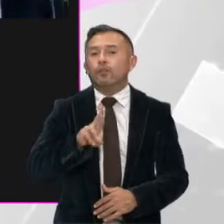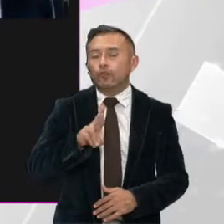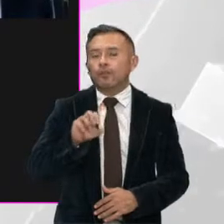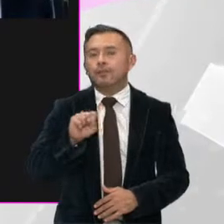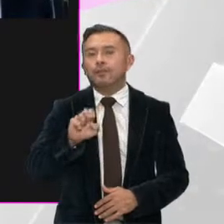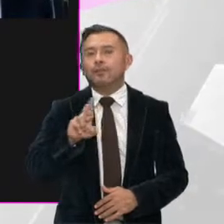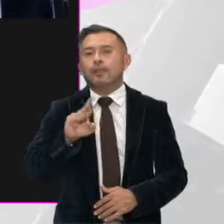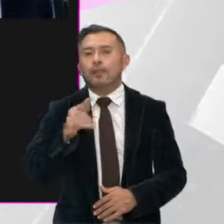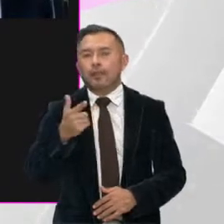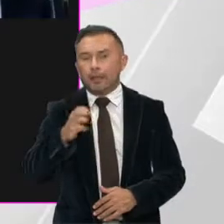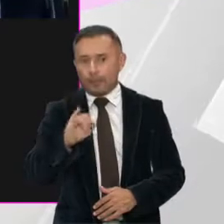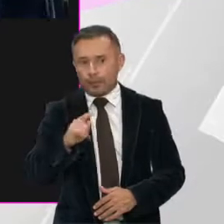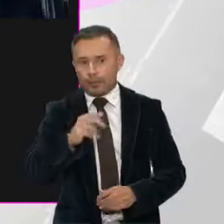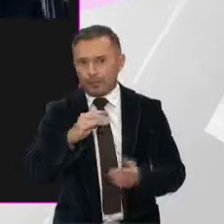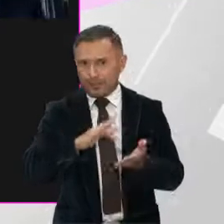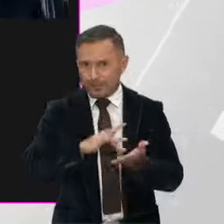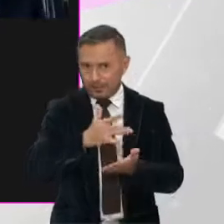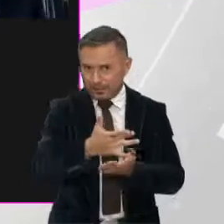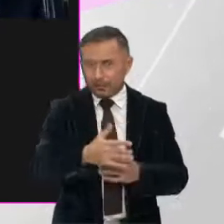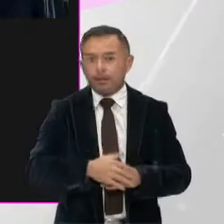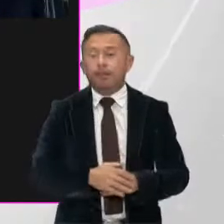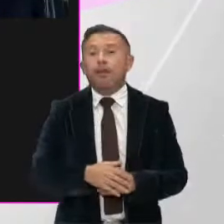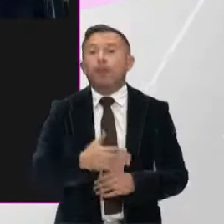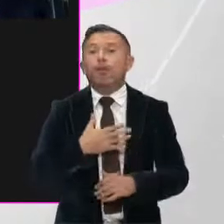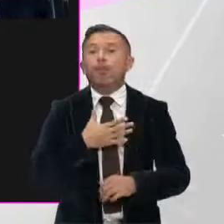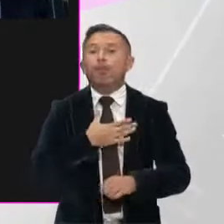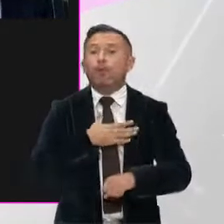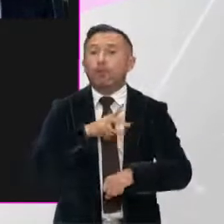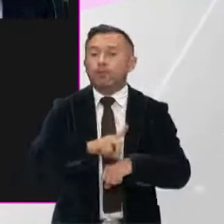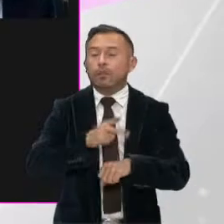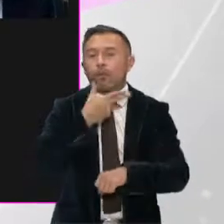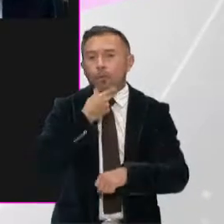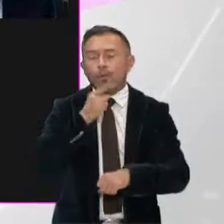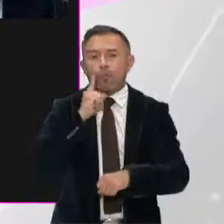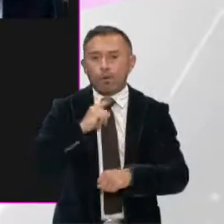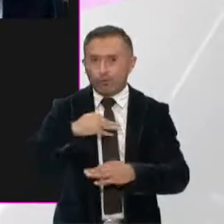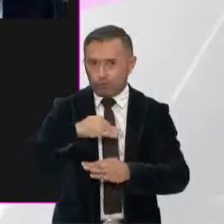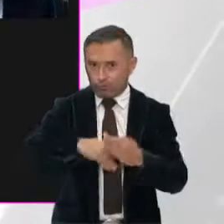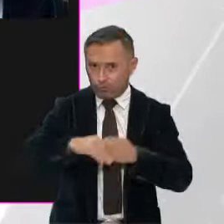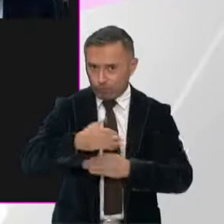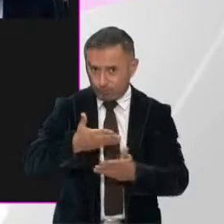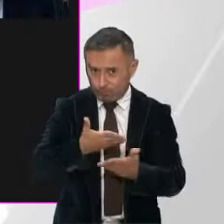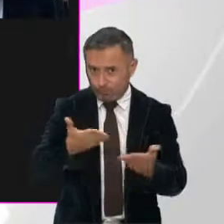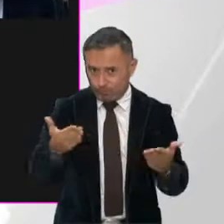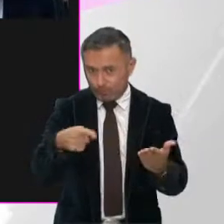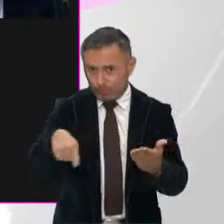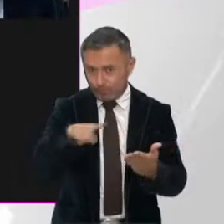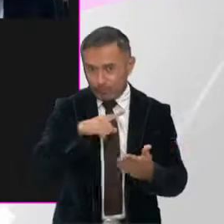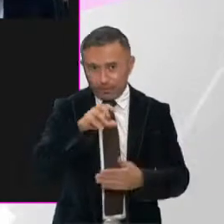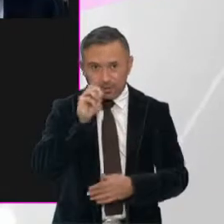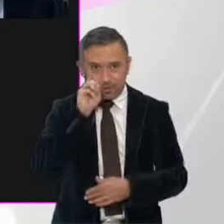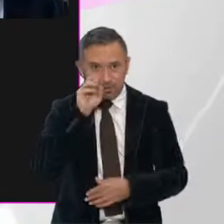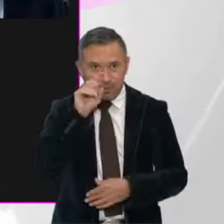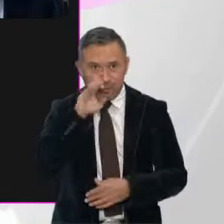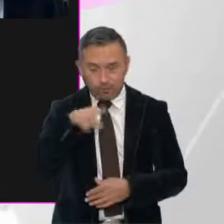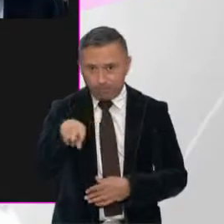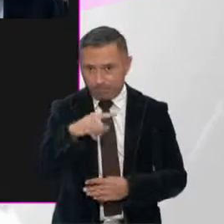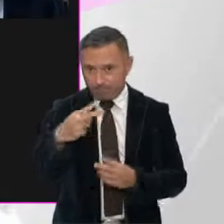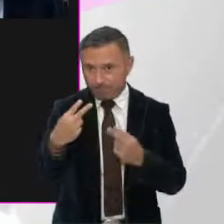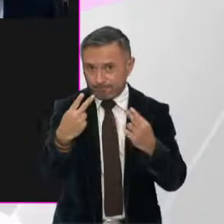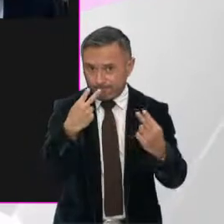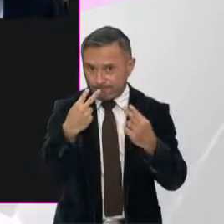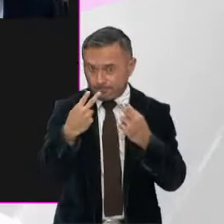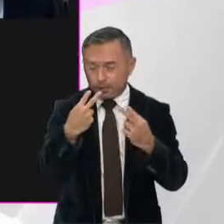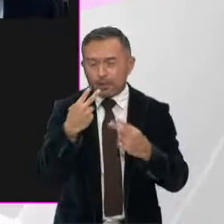Dr. Raúl Contreras, welcome. Thank you very much, Dr. Sergey Kuznetsov. Good morning to all of you, those